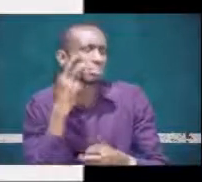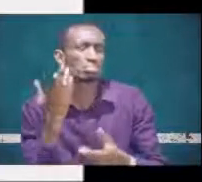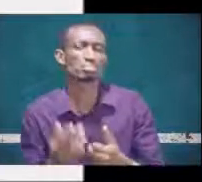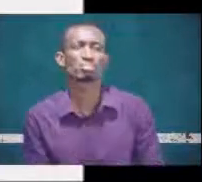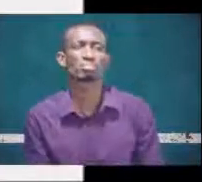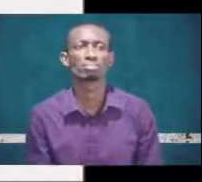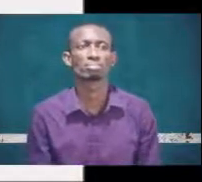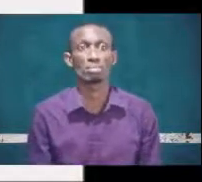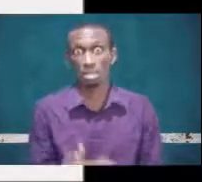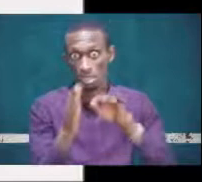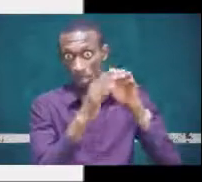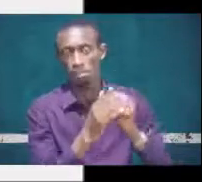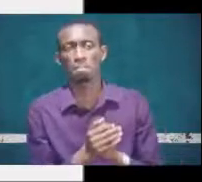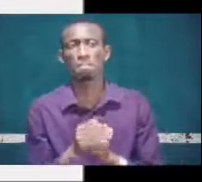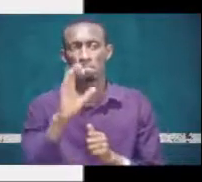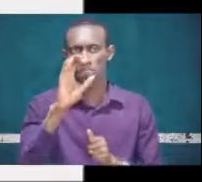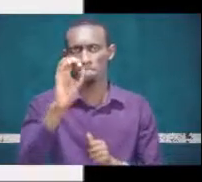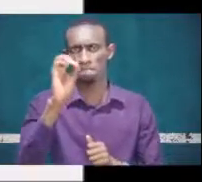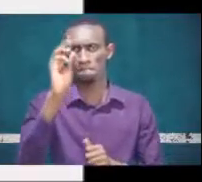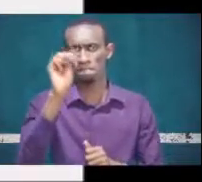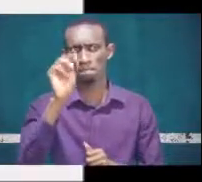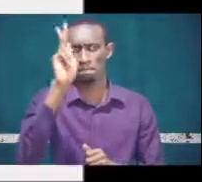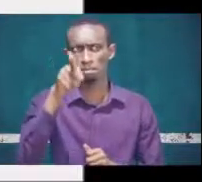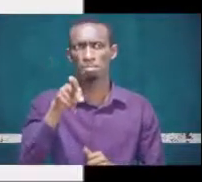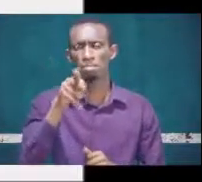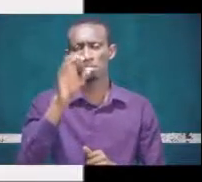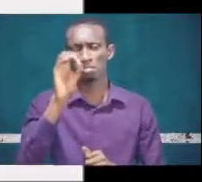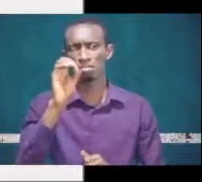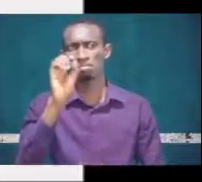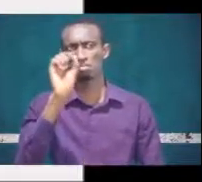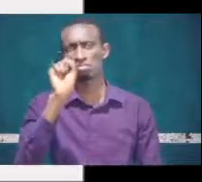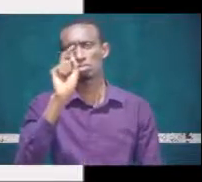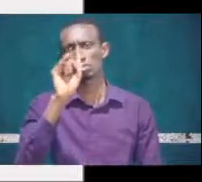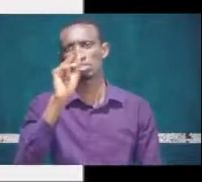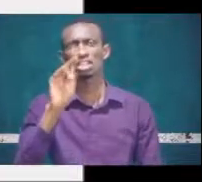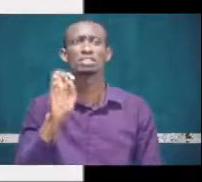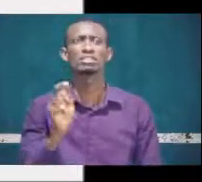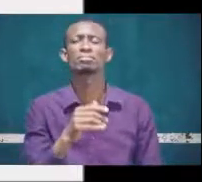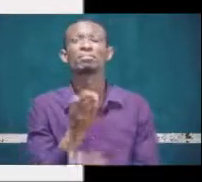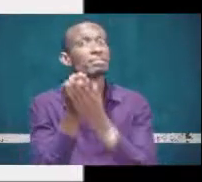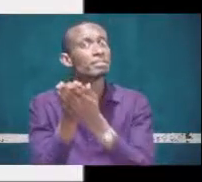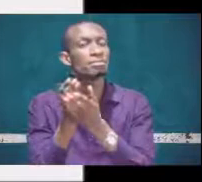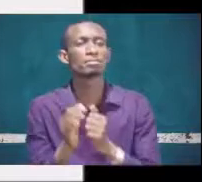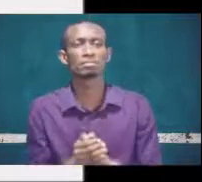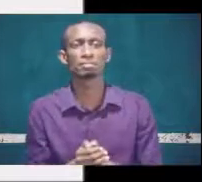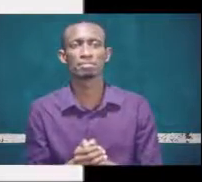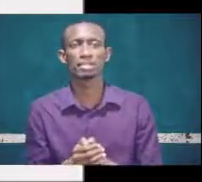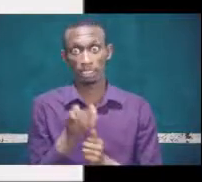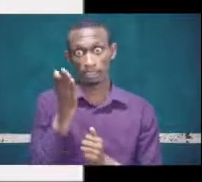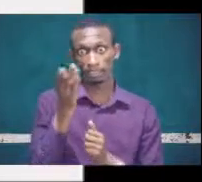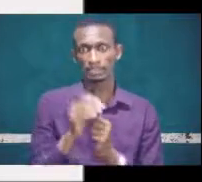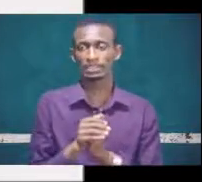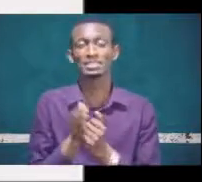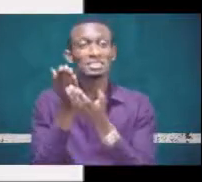Then we have composite demand. Composite demand. So with composite demand, this is a demand